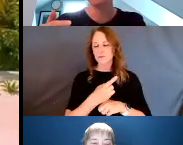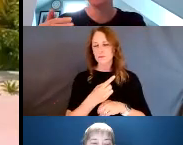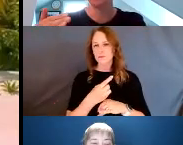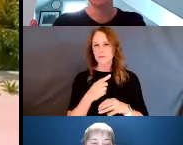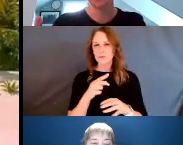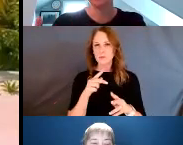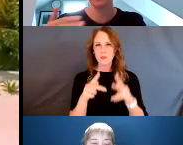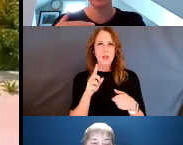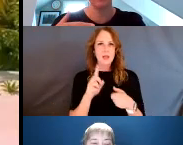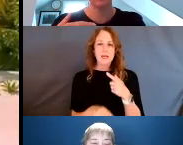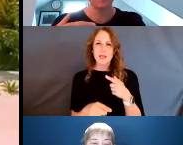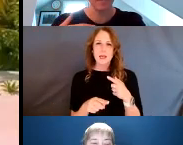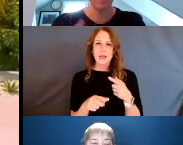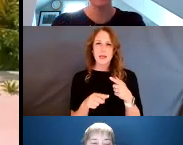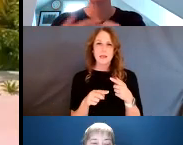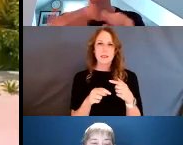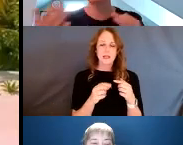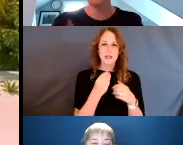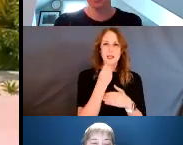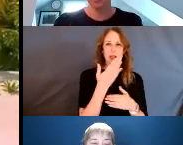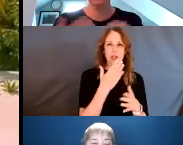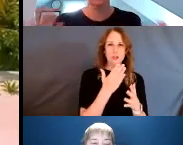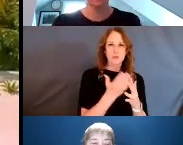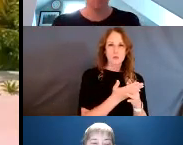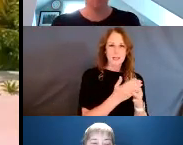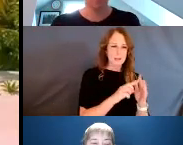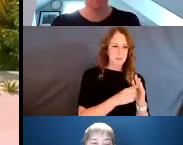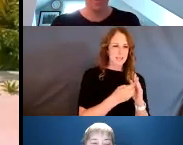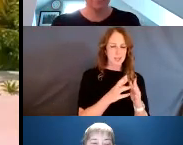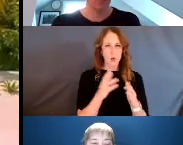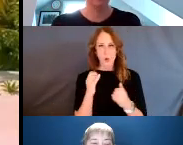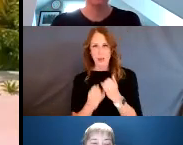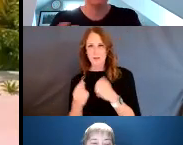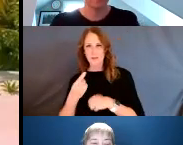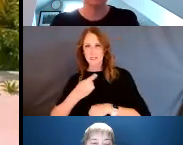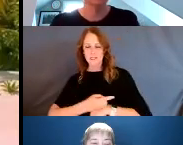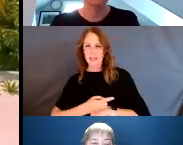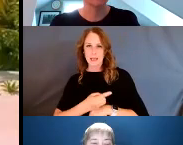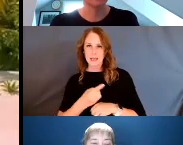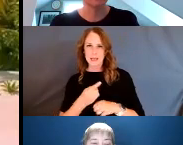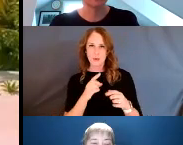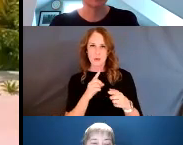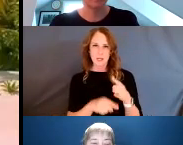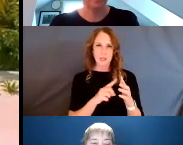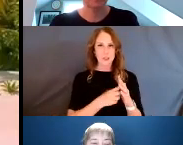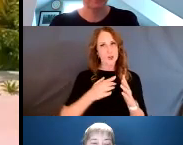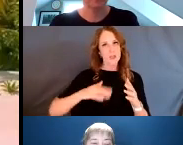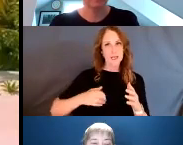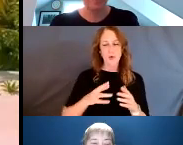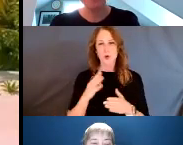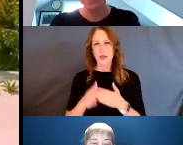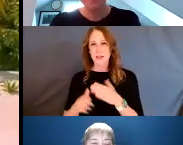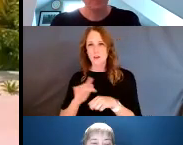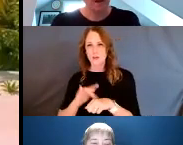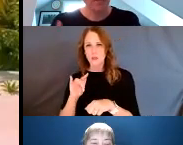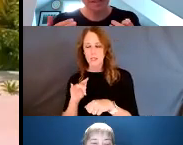take their lunch break at MCASA at the beginning or end of the day. So it's not starting late or ending early. They can do other things to do that, to flex